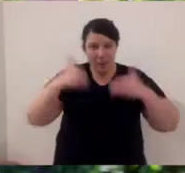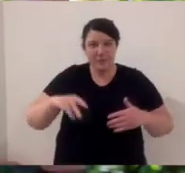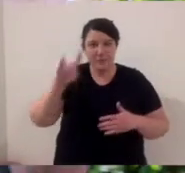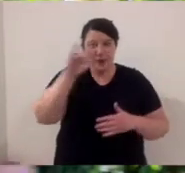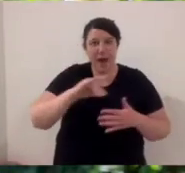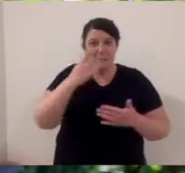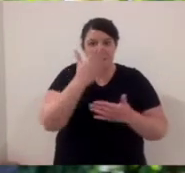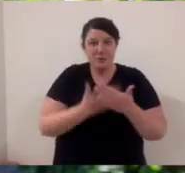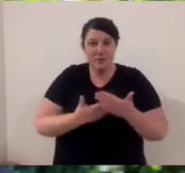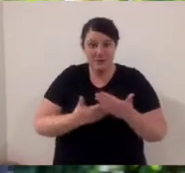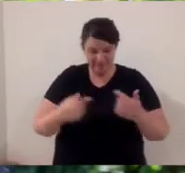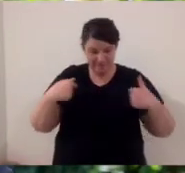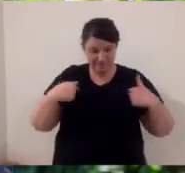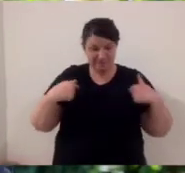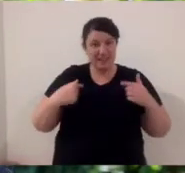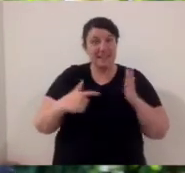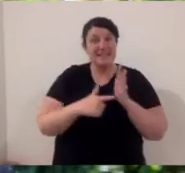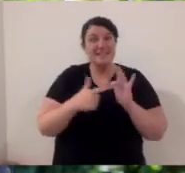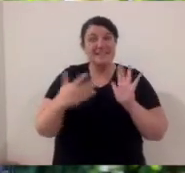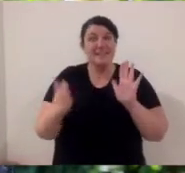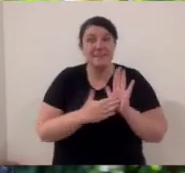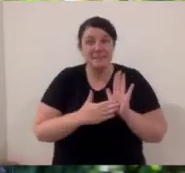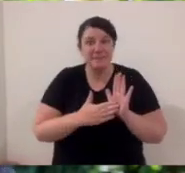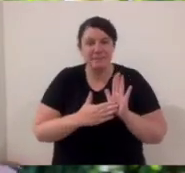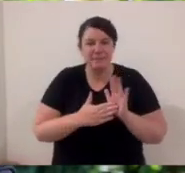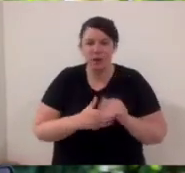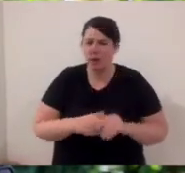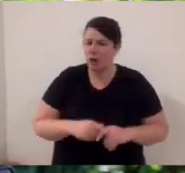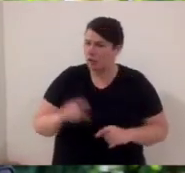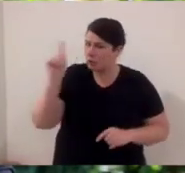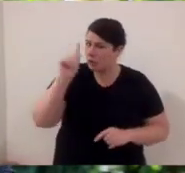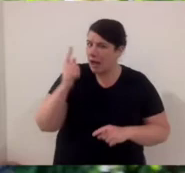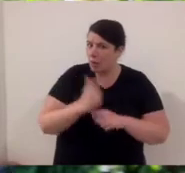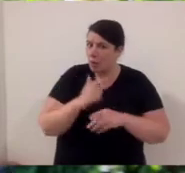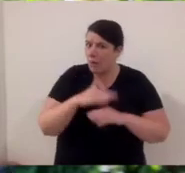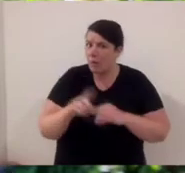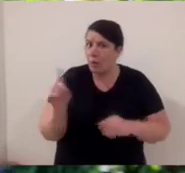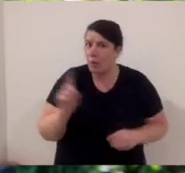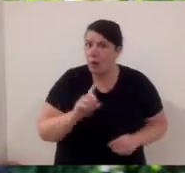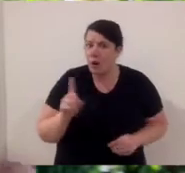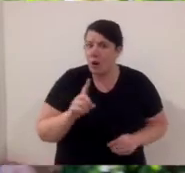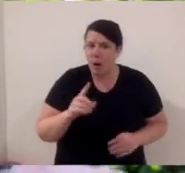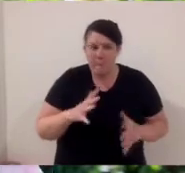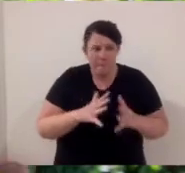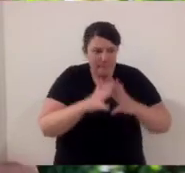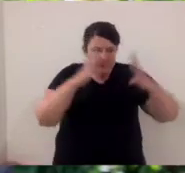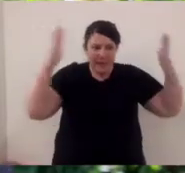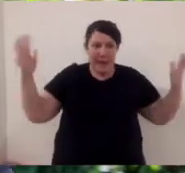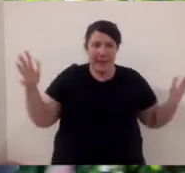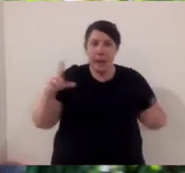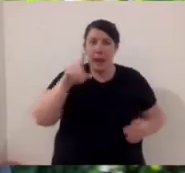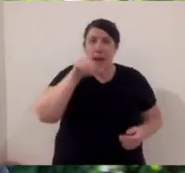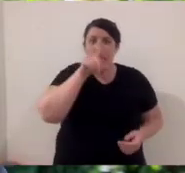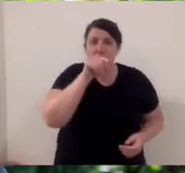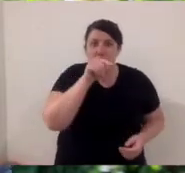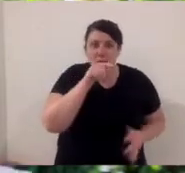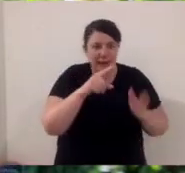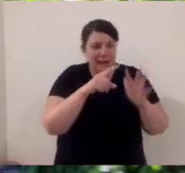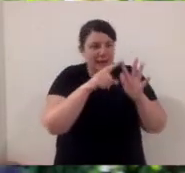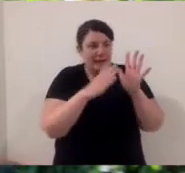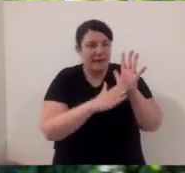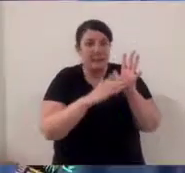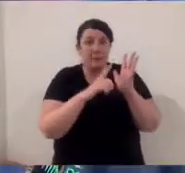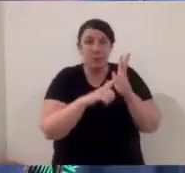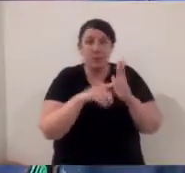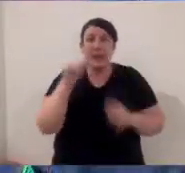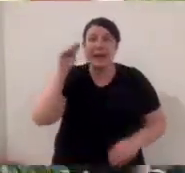G'day everyone, welcome to Animal Tales with Tim Faulkner. That's me. Today I'm talking one of Australia's giant birds, the